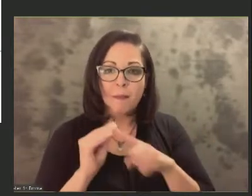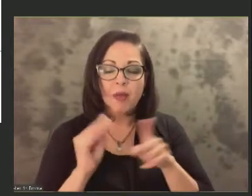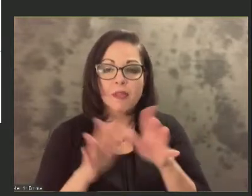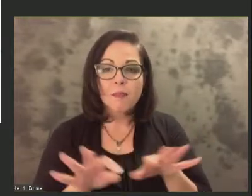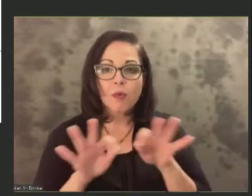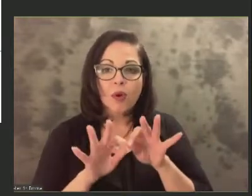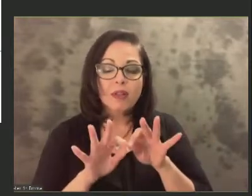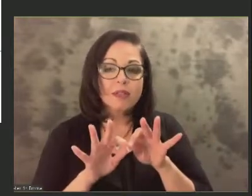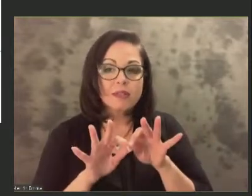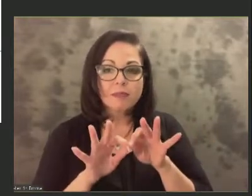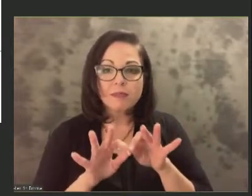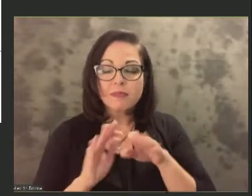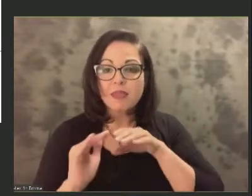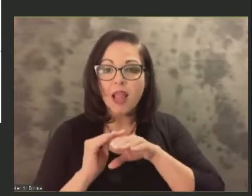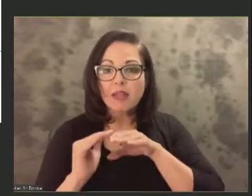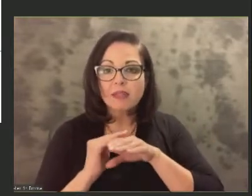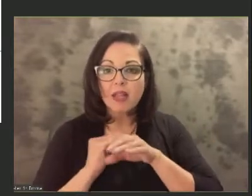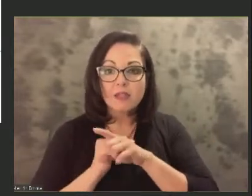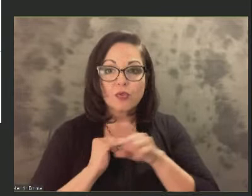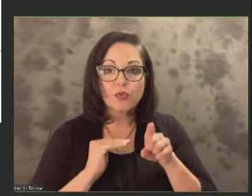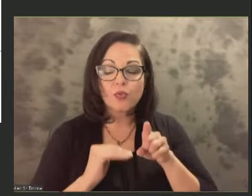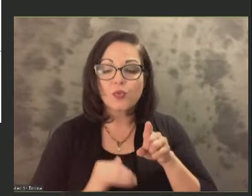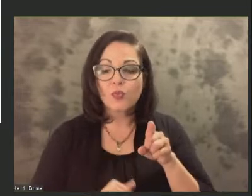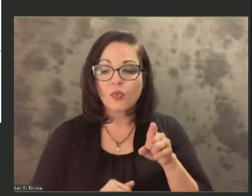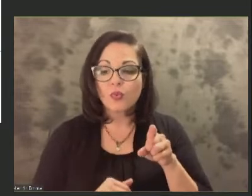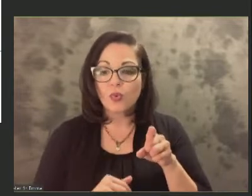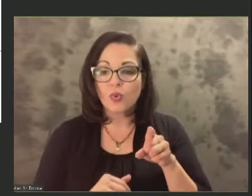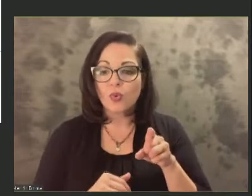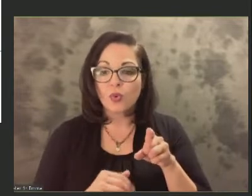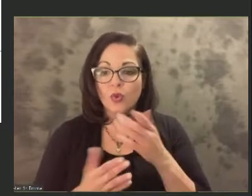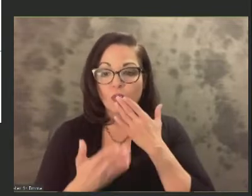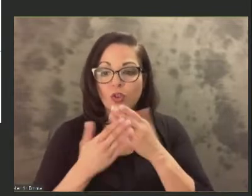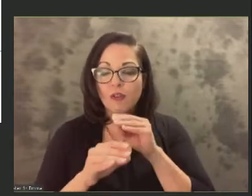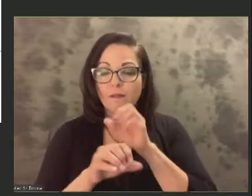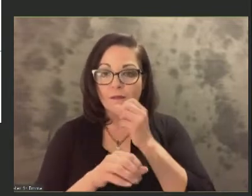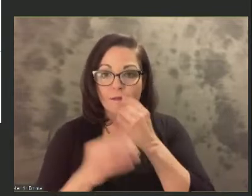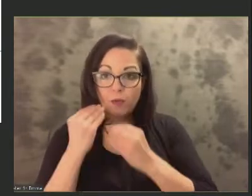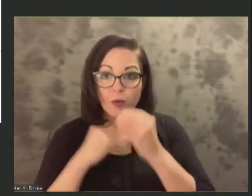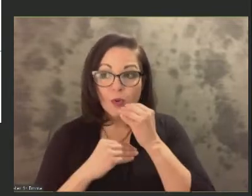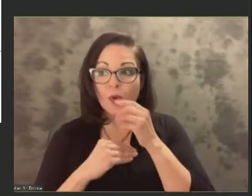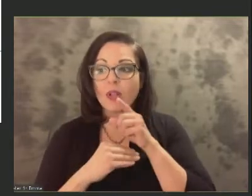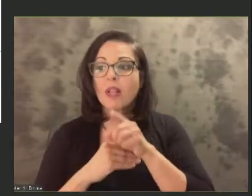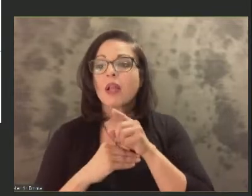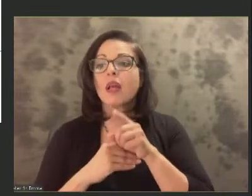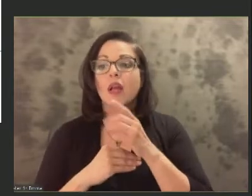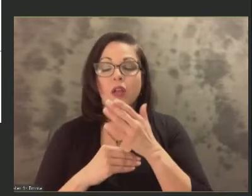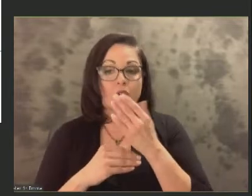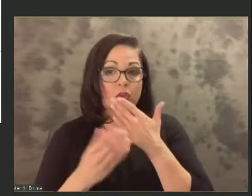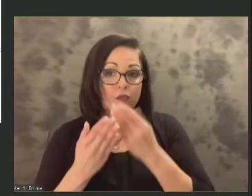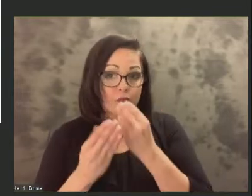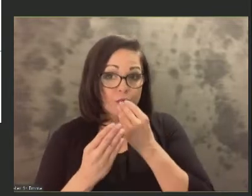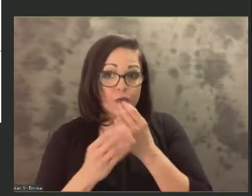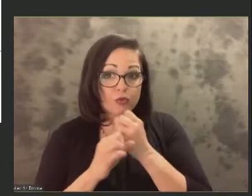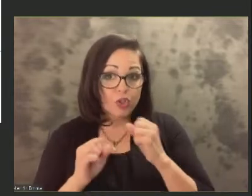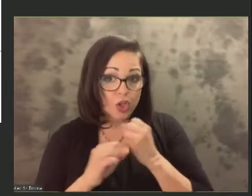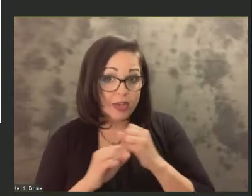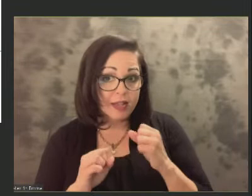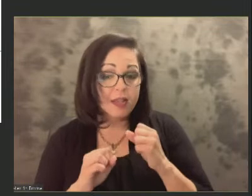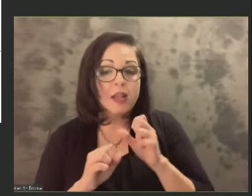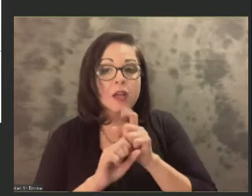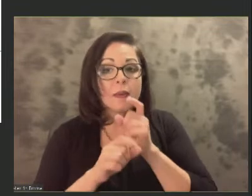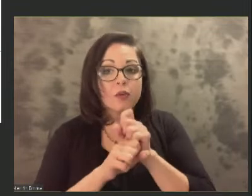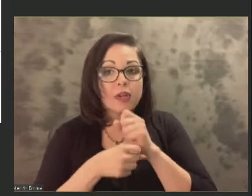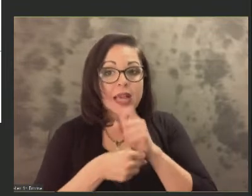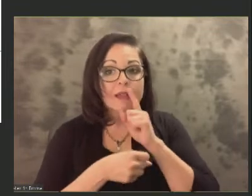of access to good food and to have food security. So creating funding